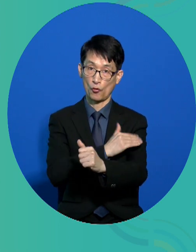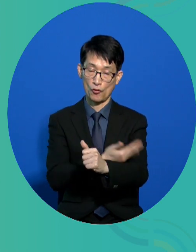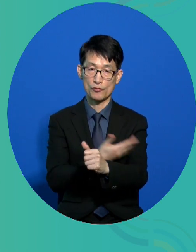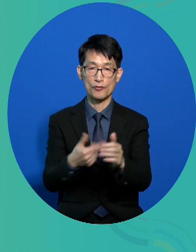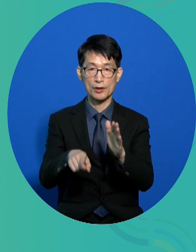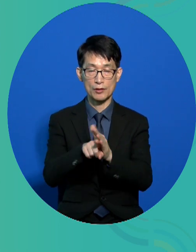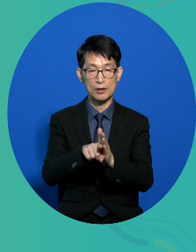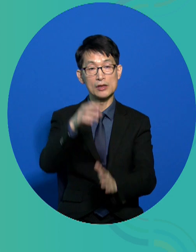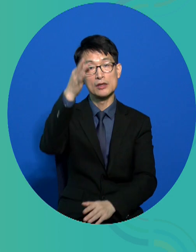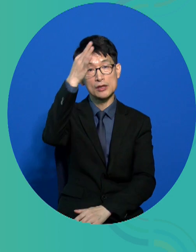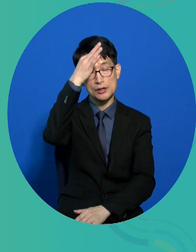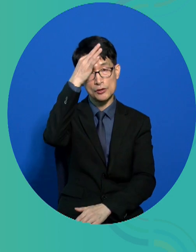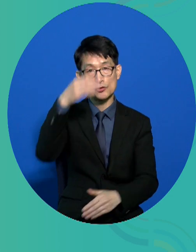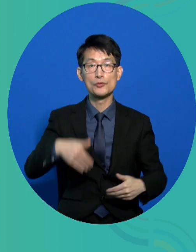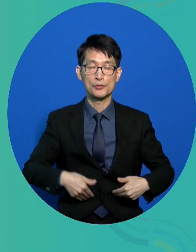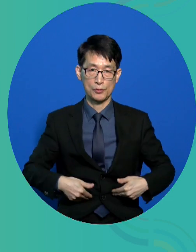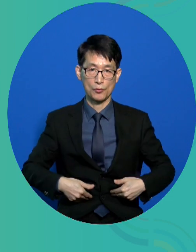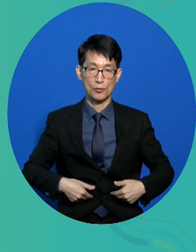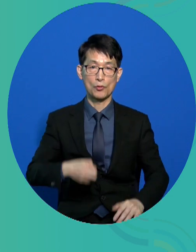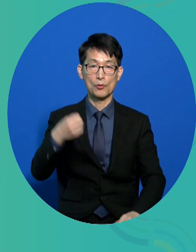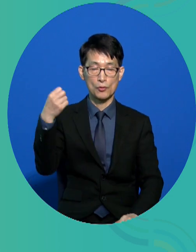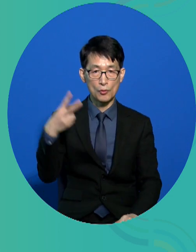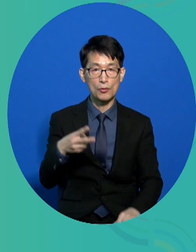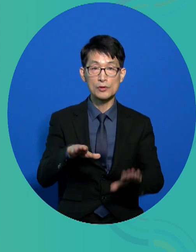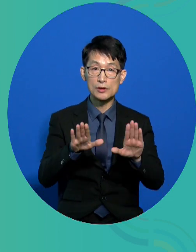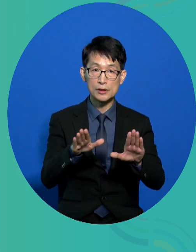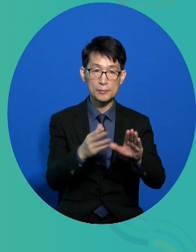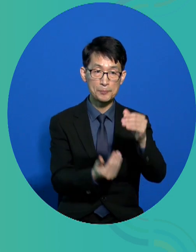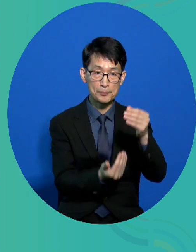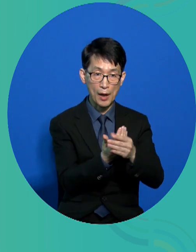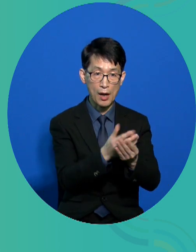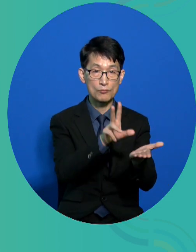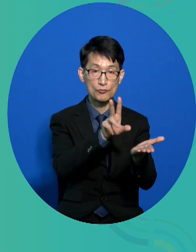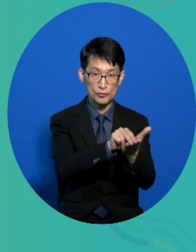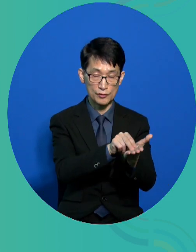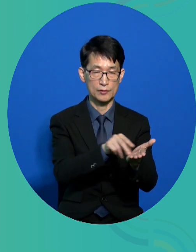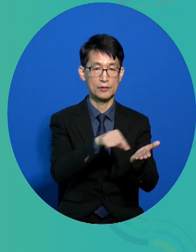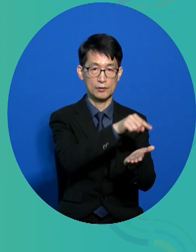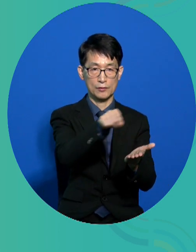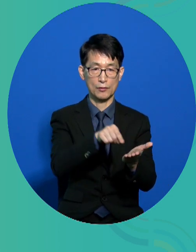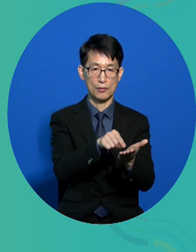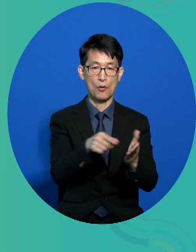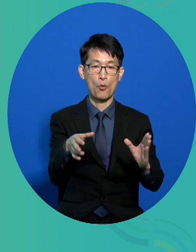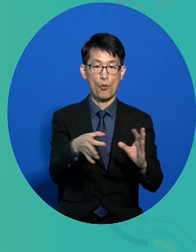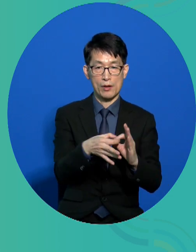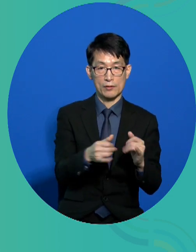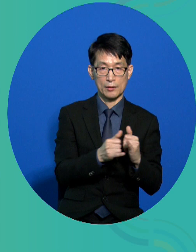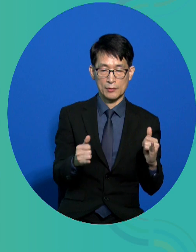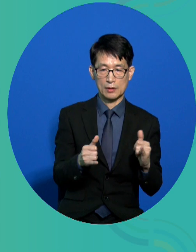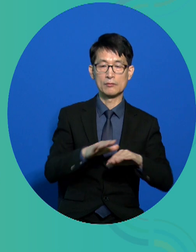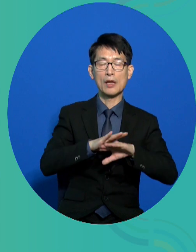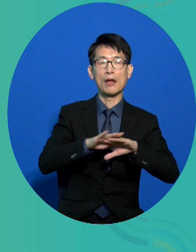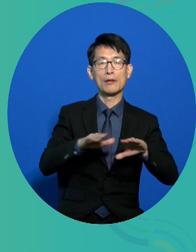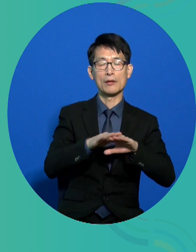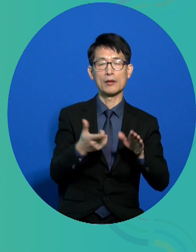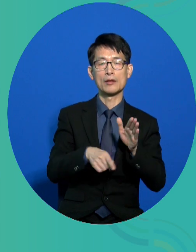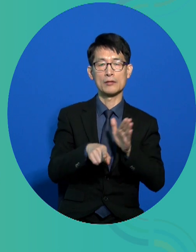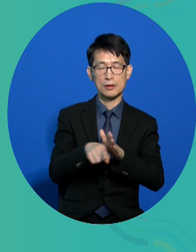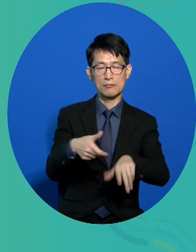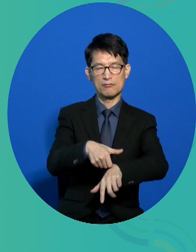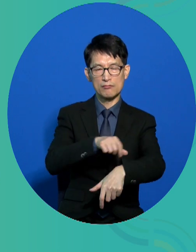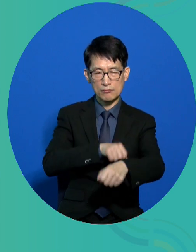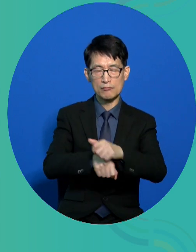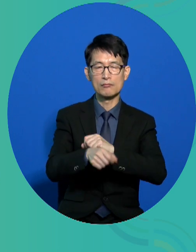resolve the right to mobility issues, we need to develop the technology and at the same